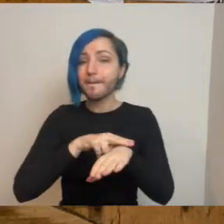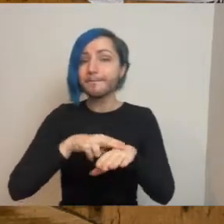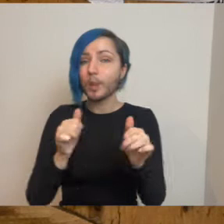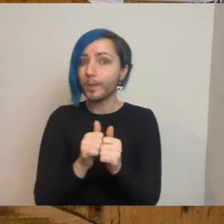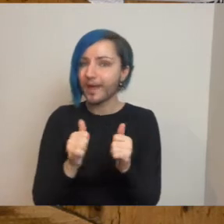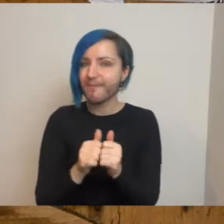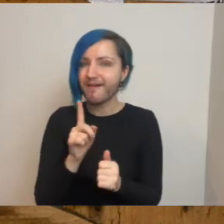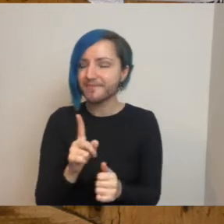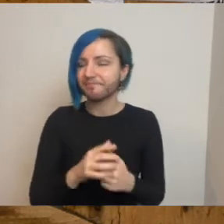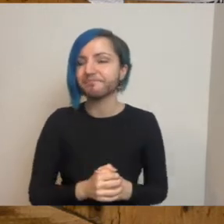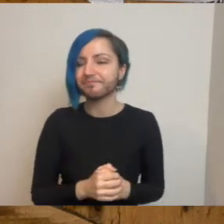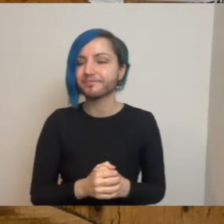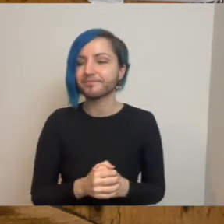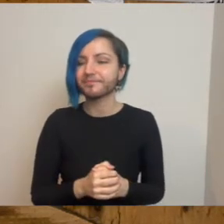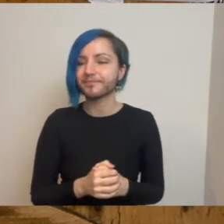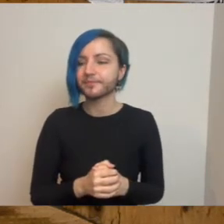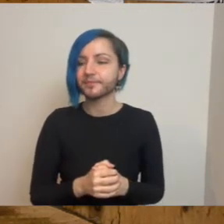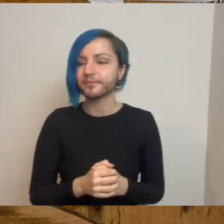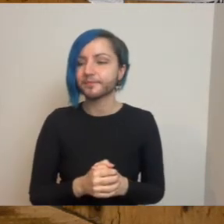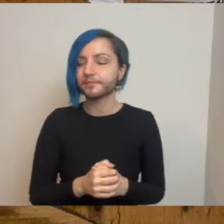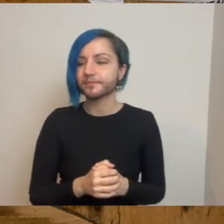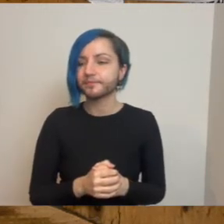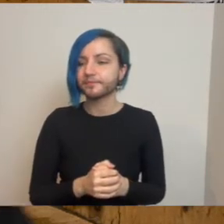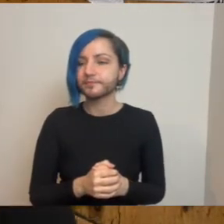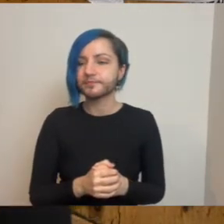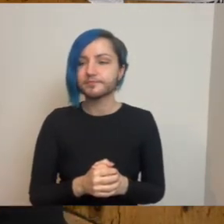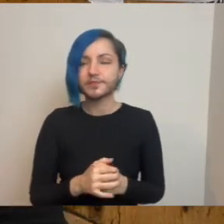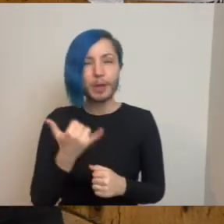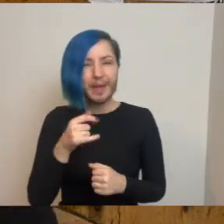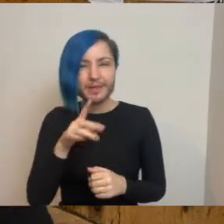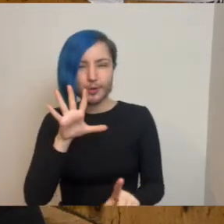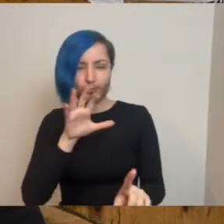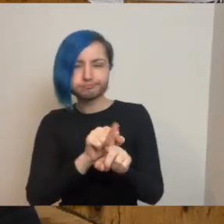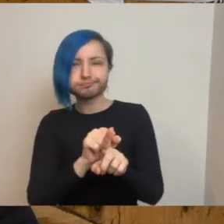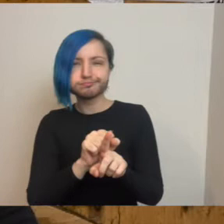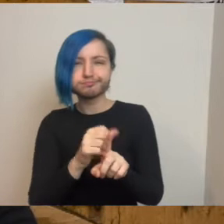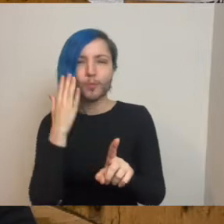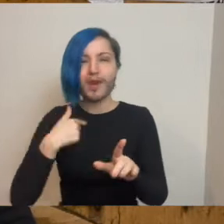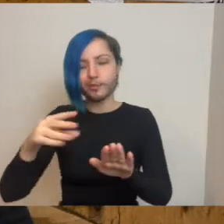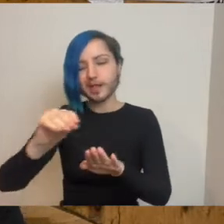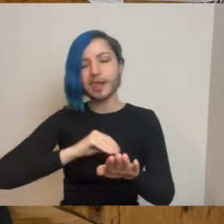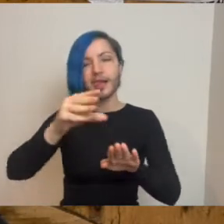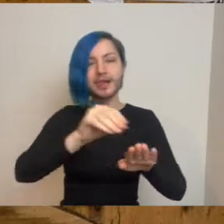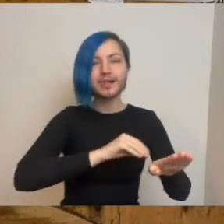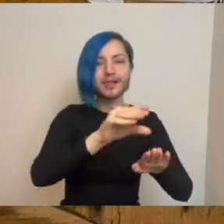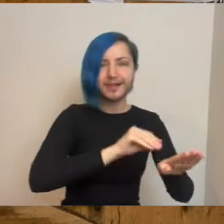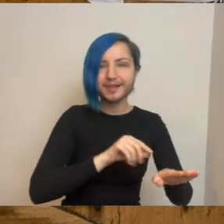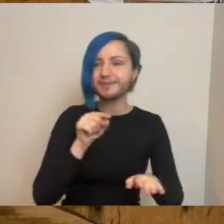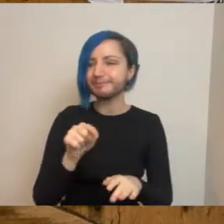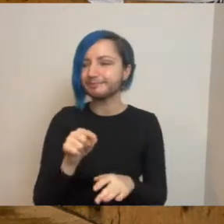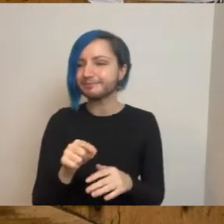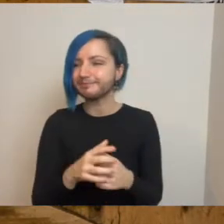blue piece of paper this time, okay? So those of you who watched me when I was cutting the piece of paper, this